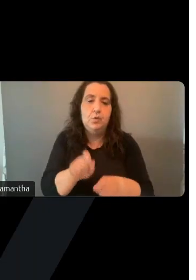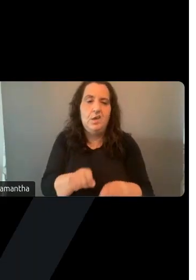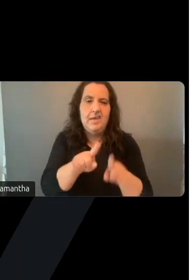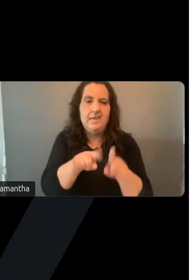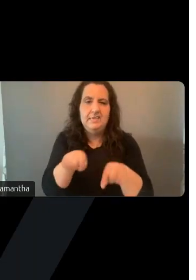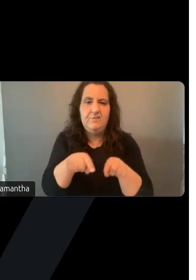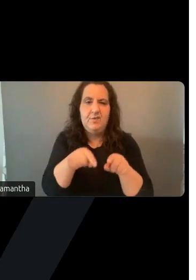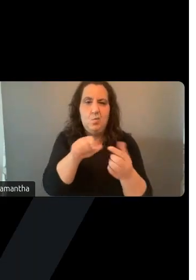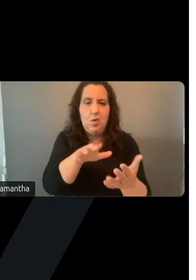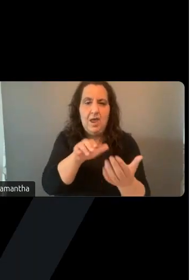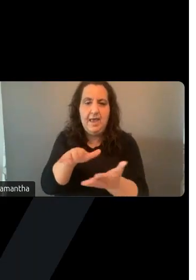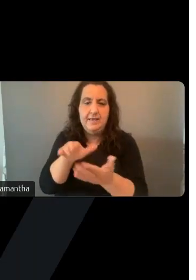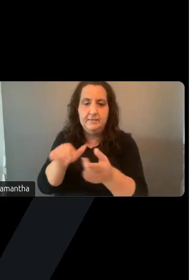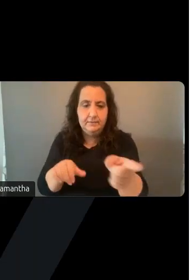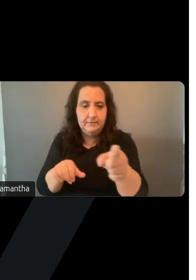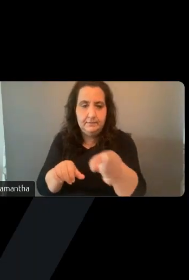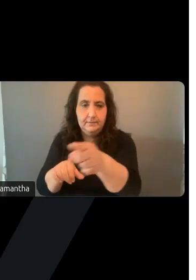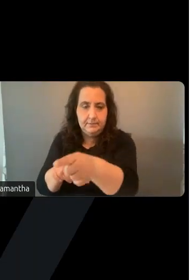And here you can